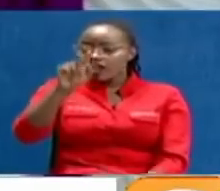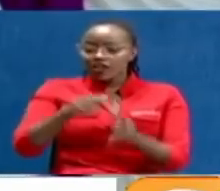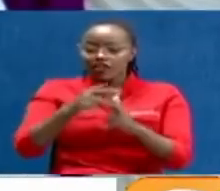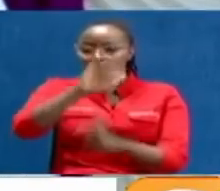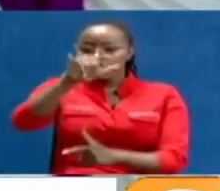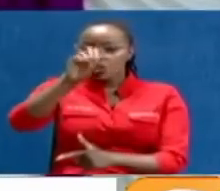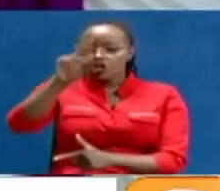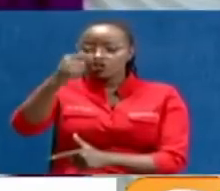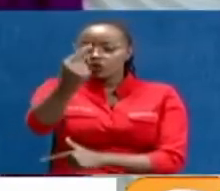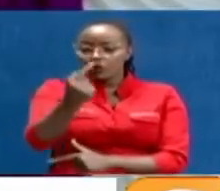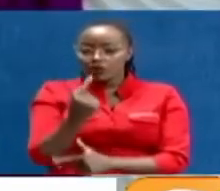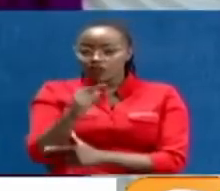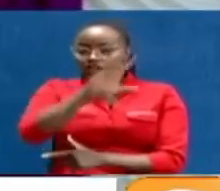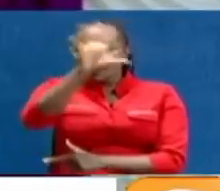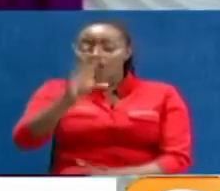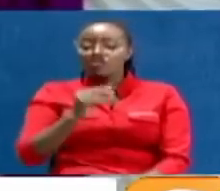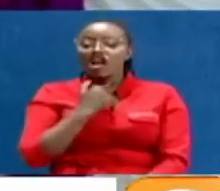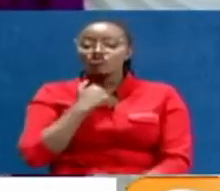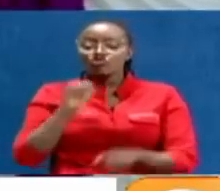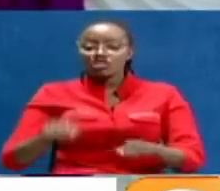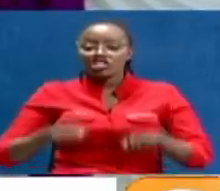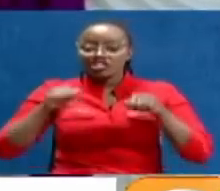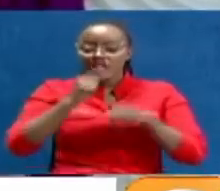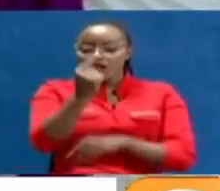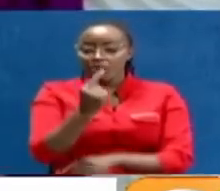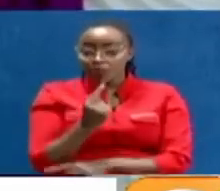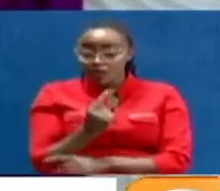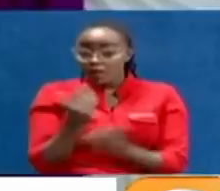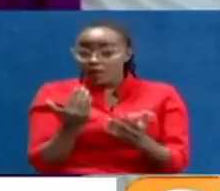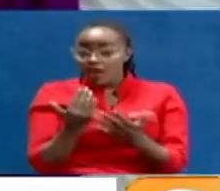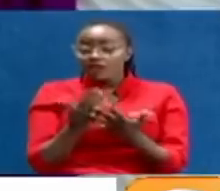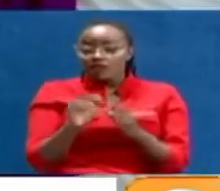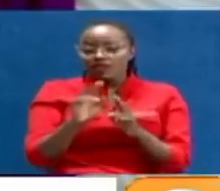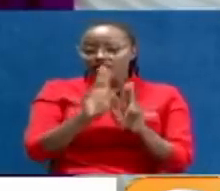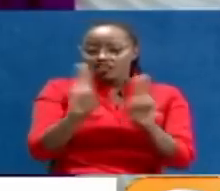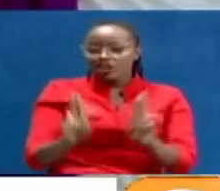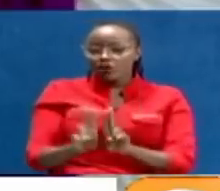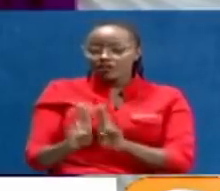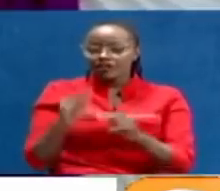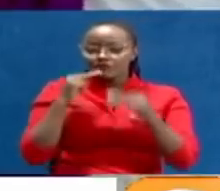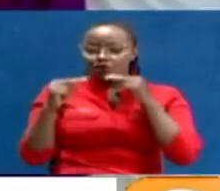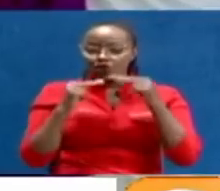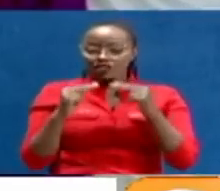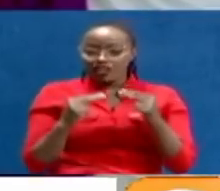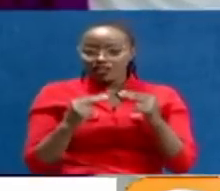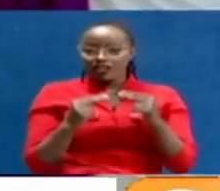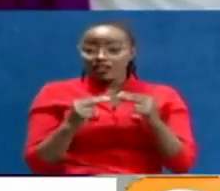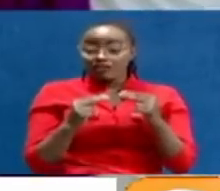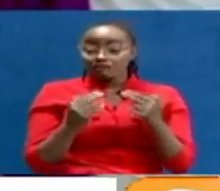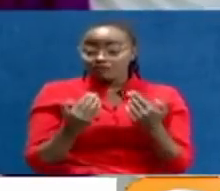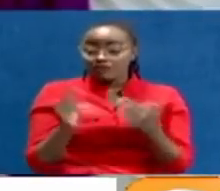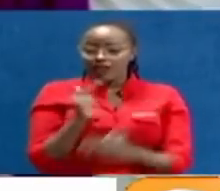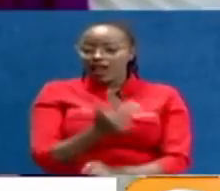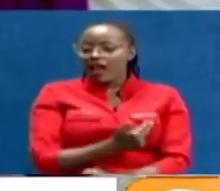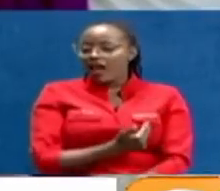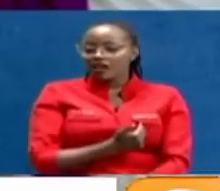came. He was the chairman of African Union. He came to Intercontinental Hotel, and because we